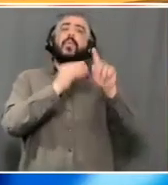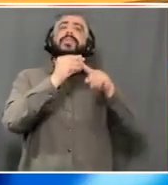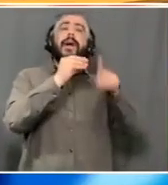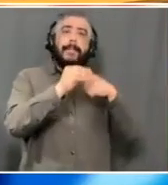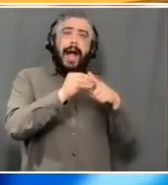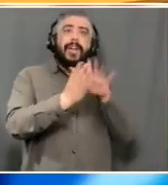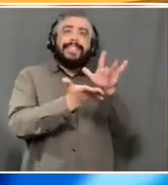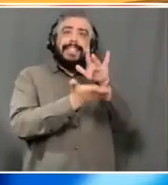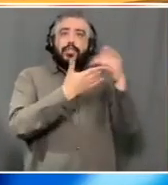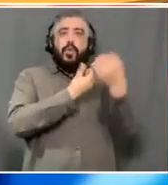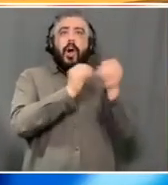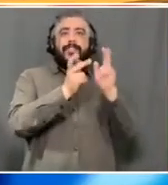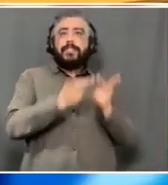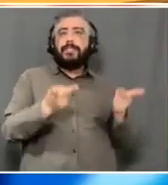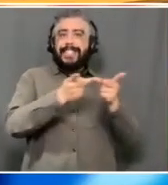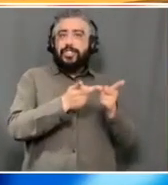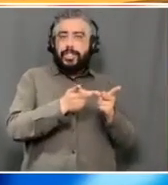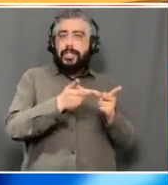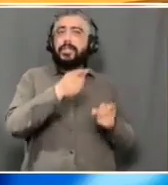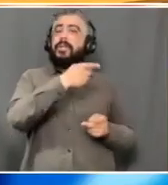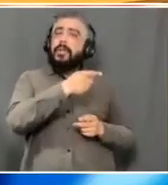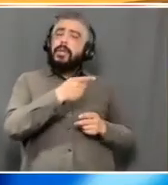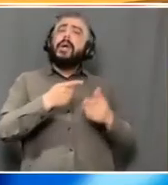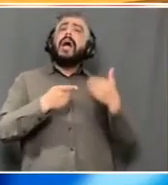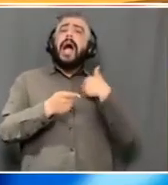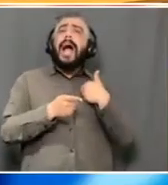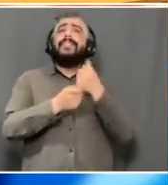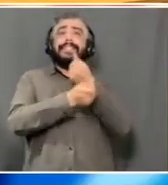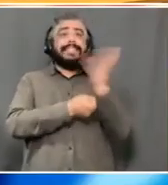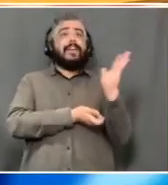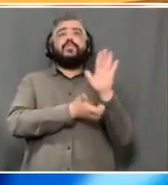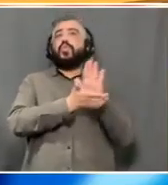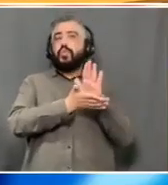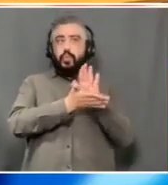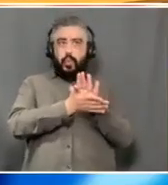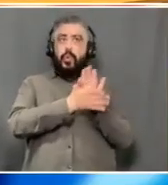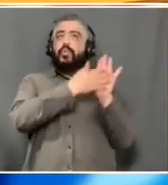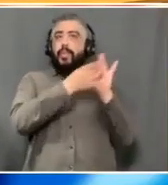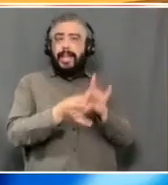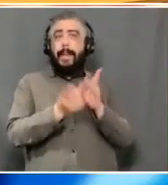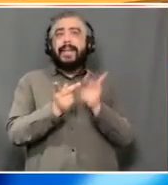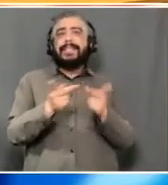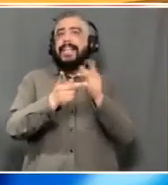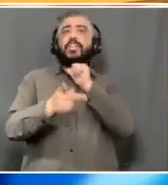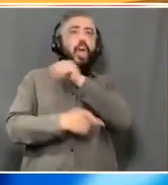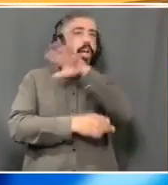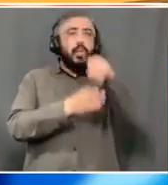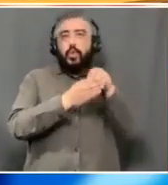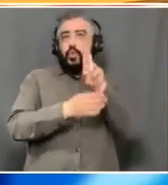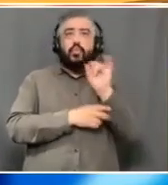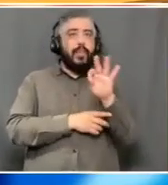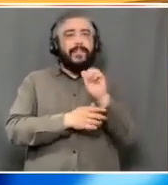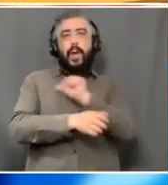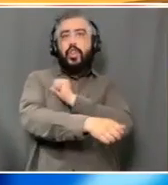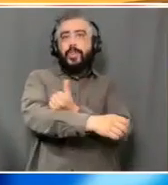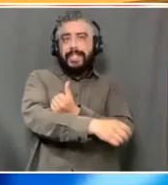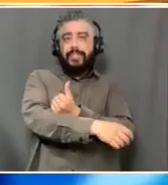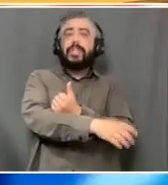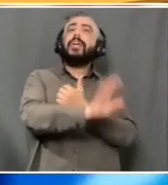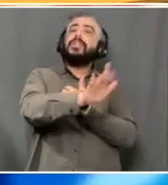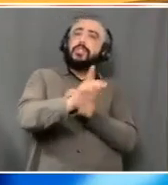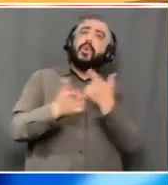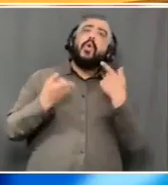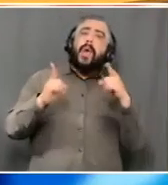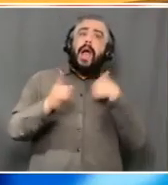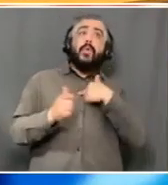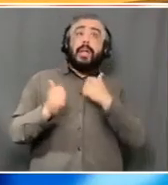office positions. There were several school-based positions that were not part of the RIF authorization. And so while we're aggressively going